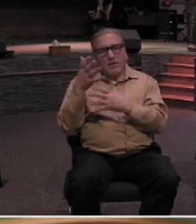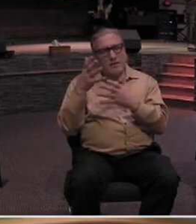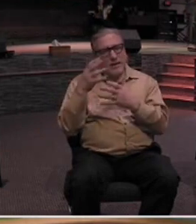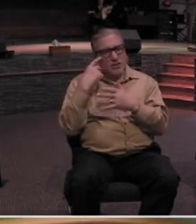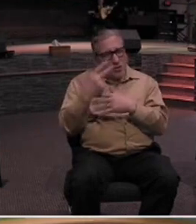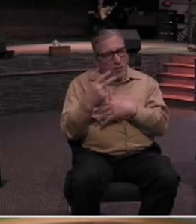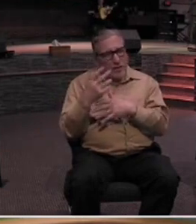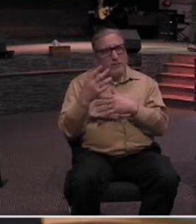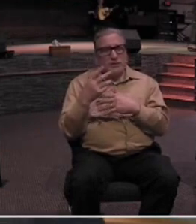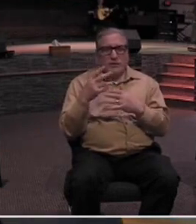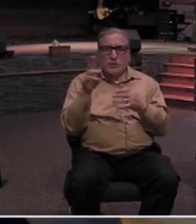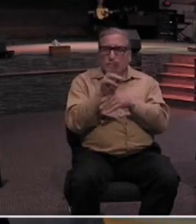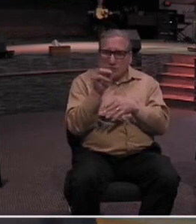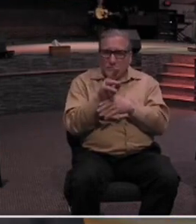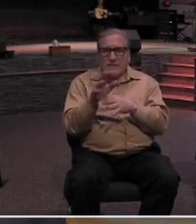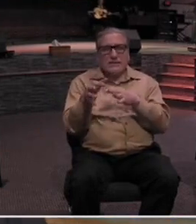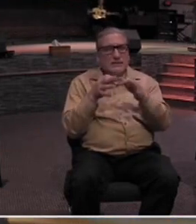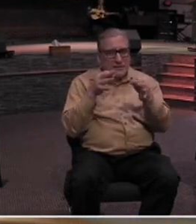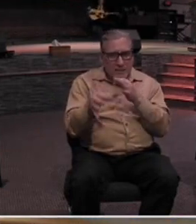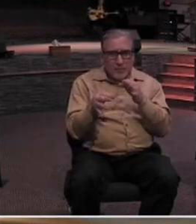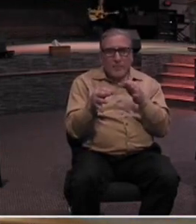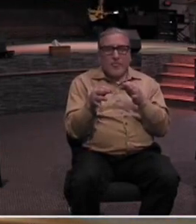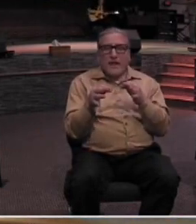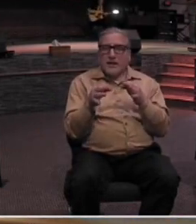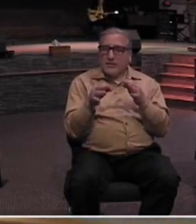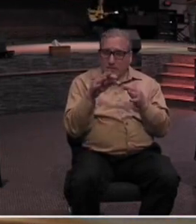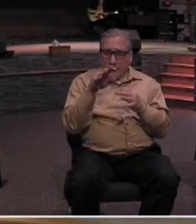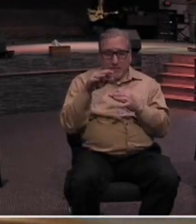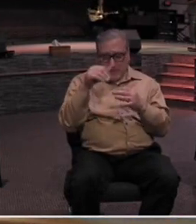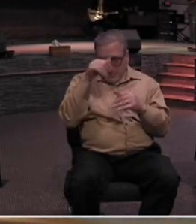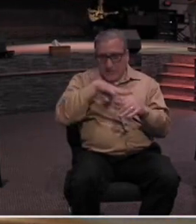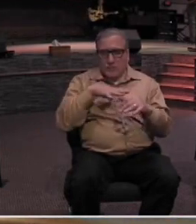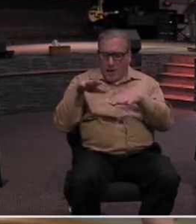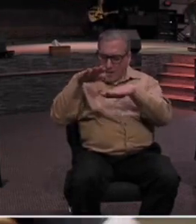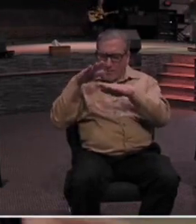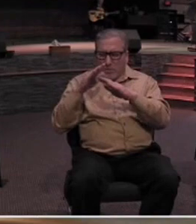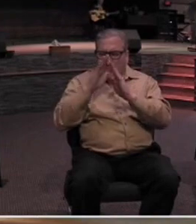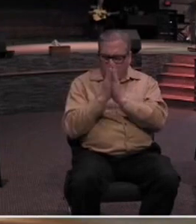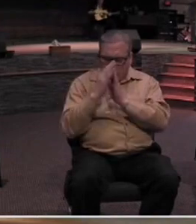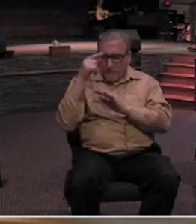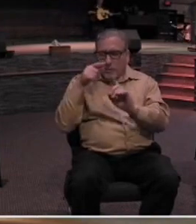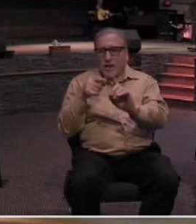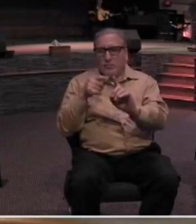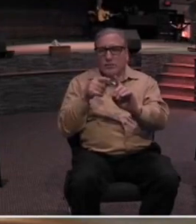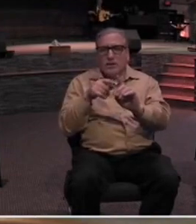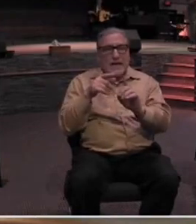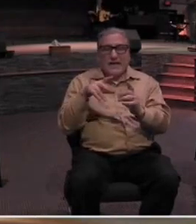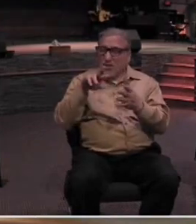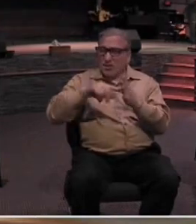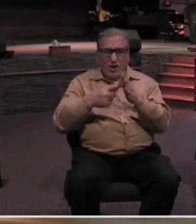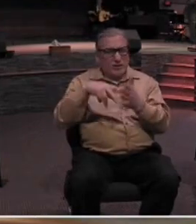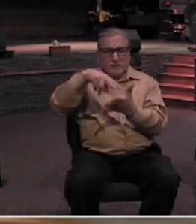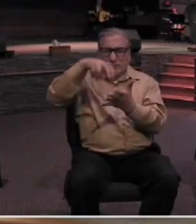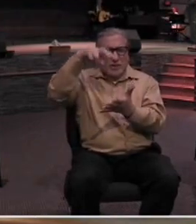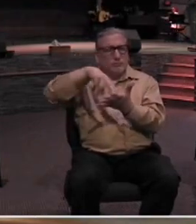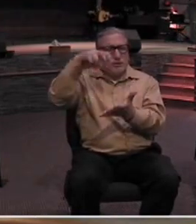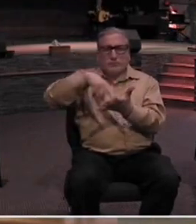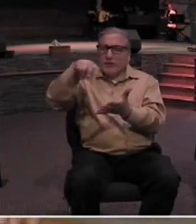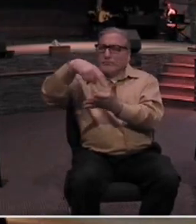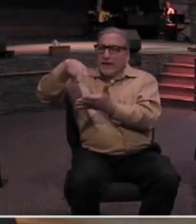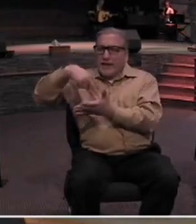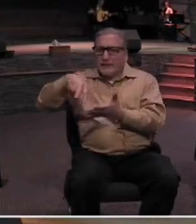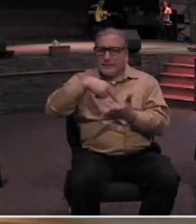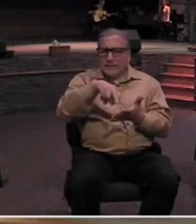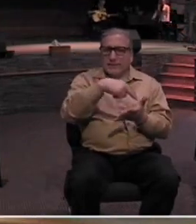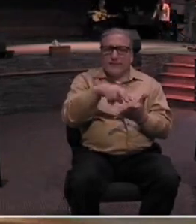example. And when I did, the ministers got around him and began to pray for that man who had shattered his ankle. All of a sudden, he began to jump up, and he began to dance. Praise God, the